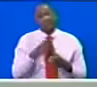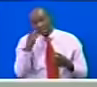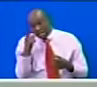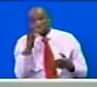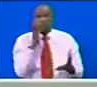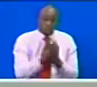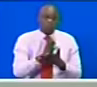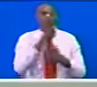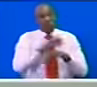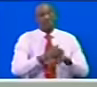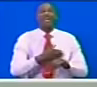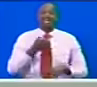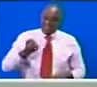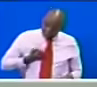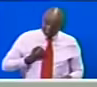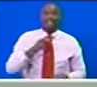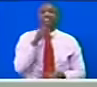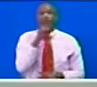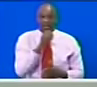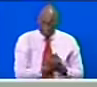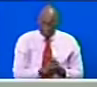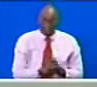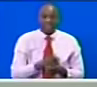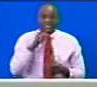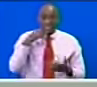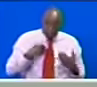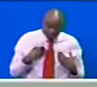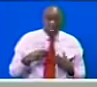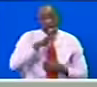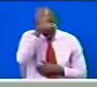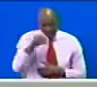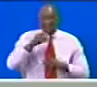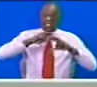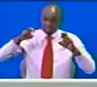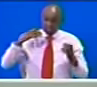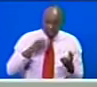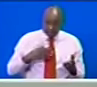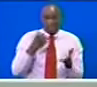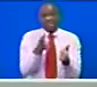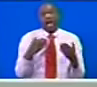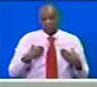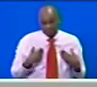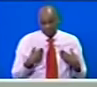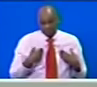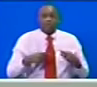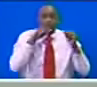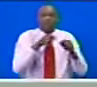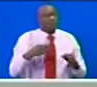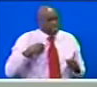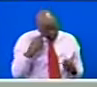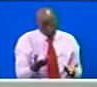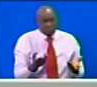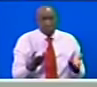true or not. Ladies and gentlemen, Alphonse Shundu is the Kenya editor for Africa Check, and he joins me tonight. So today we're not taking a look